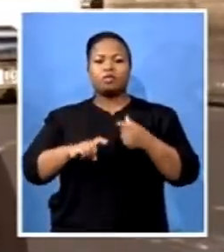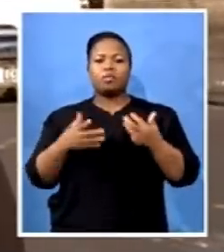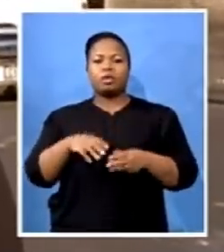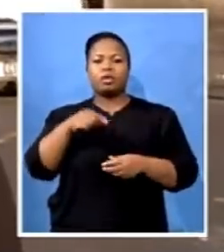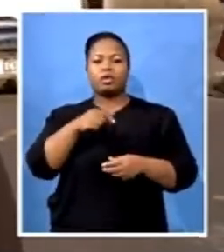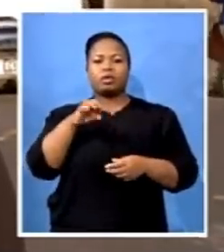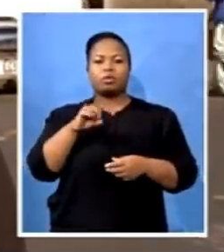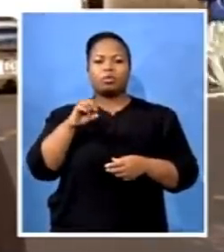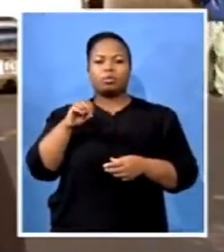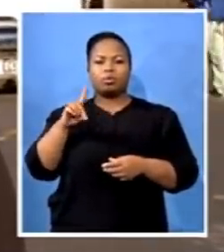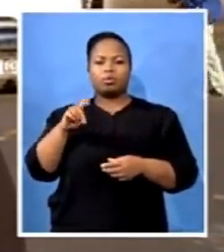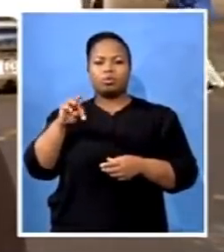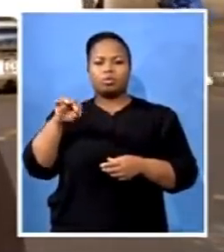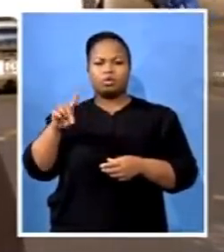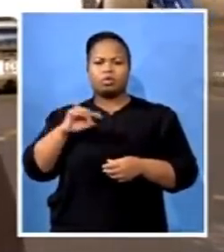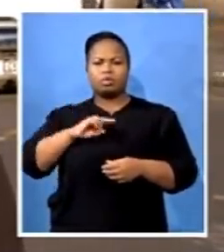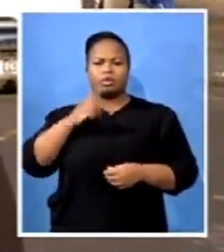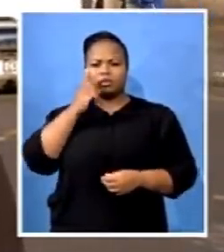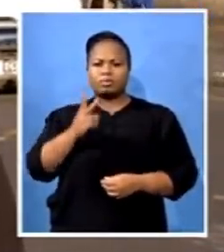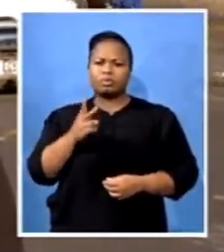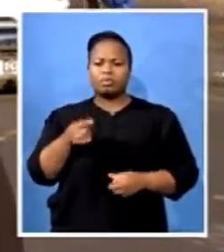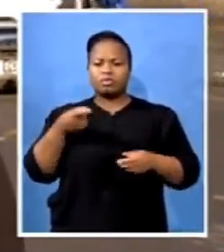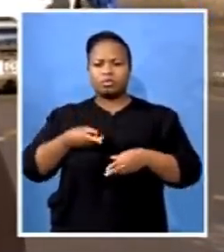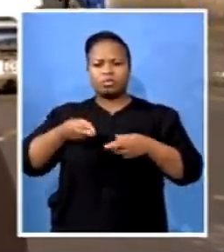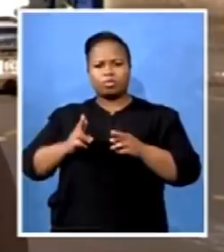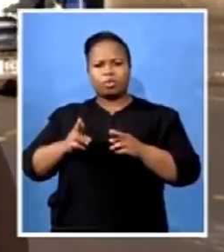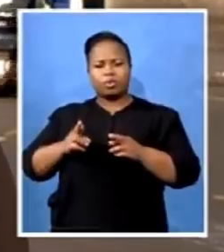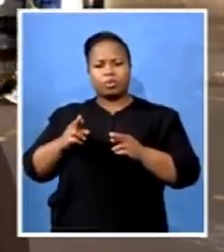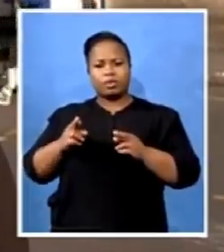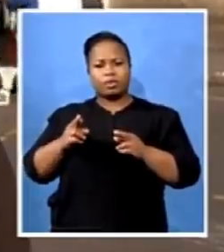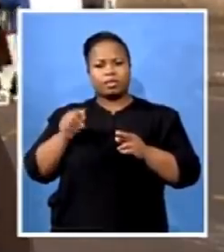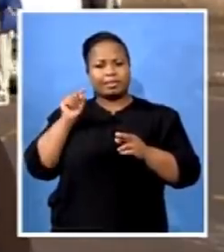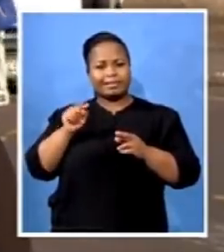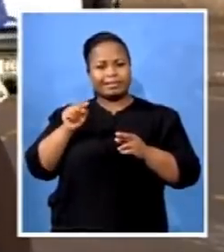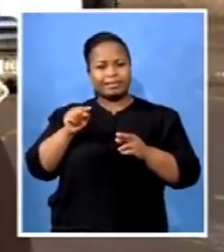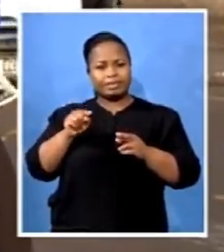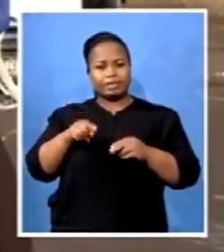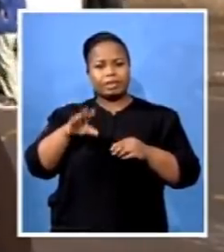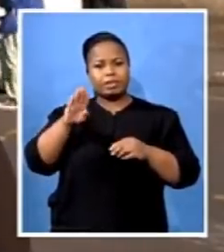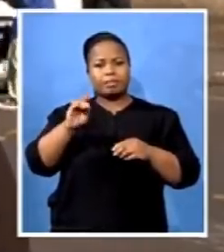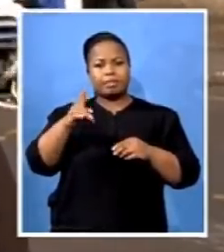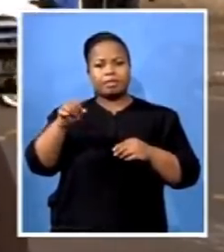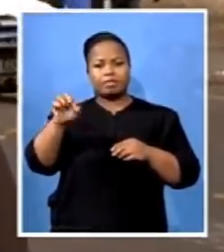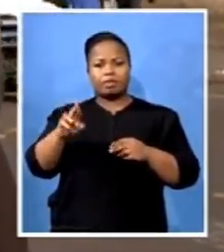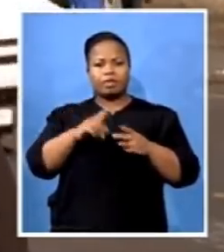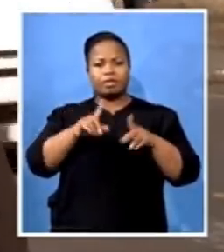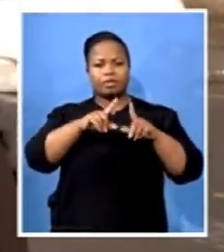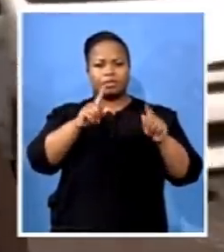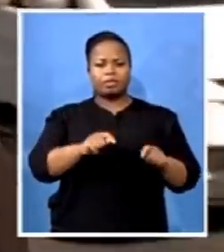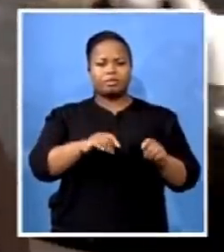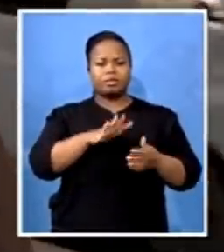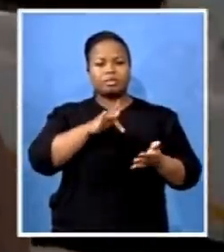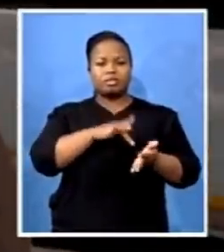which is the main thoroughfare between the Bellville area as well as Cape Town Central, that there have been a